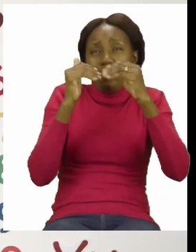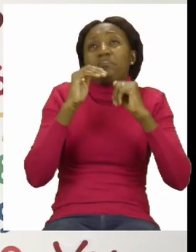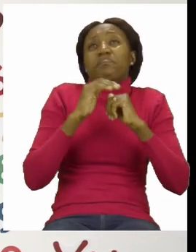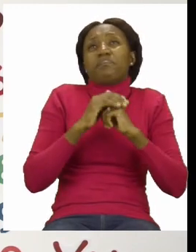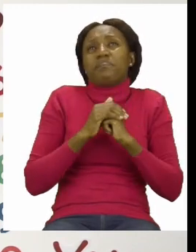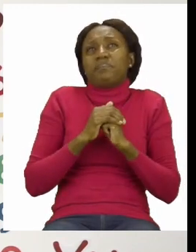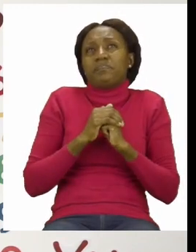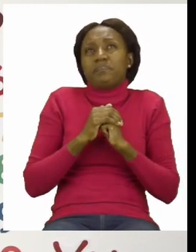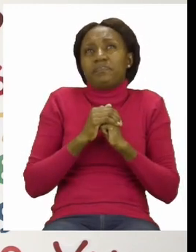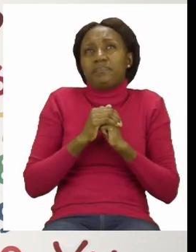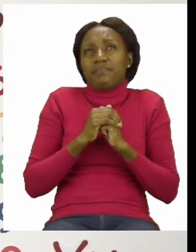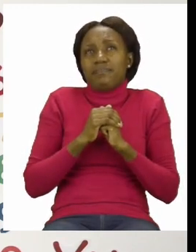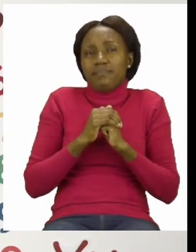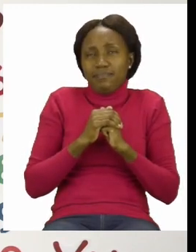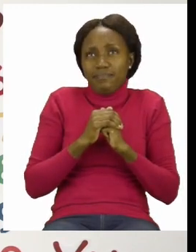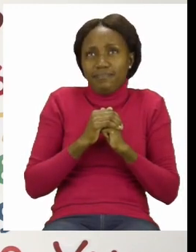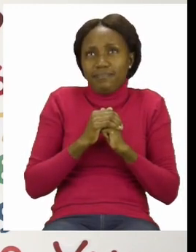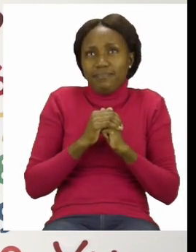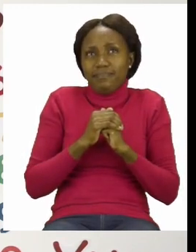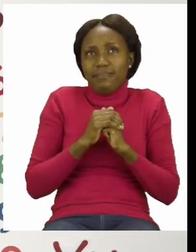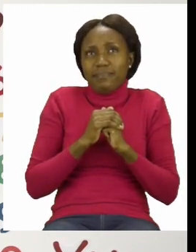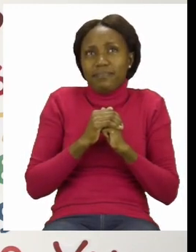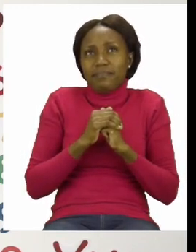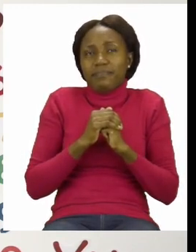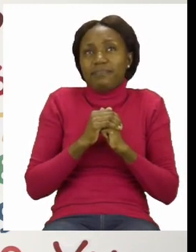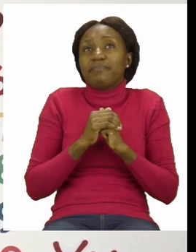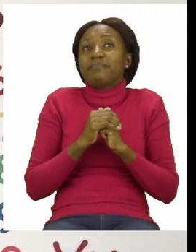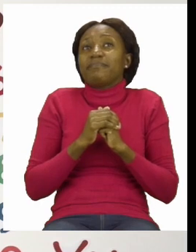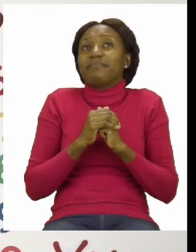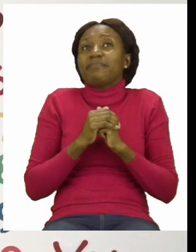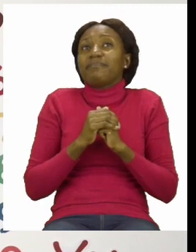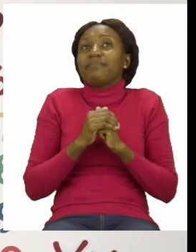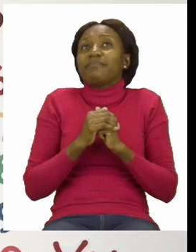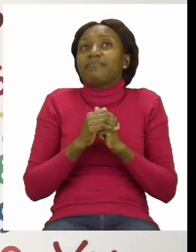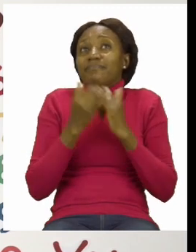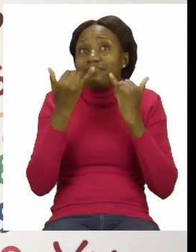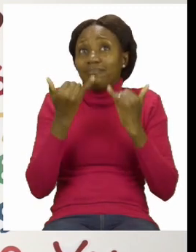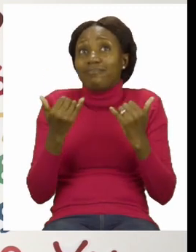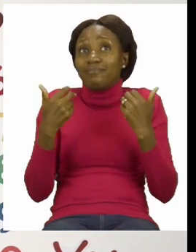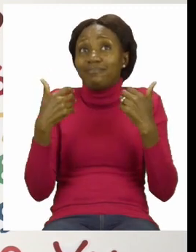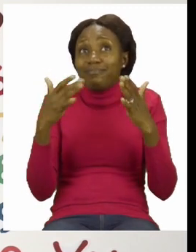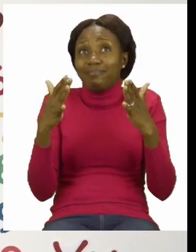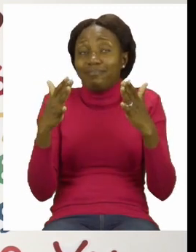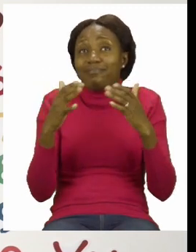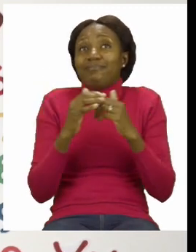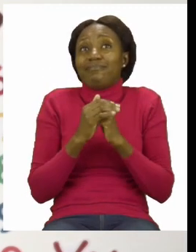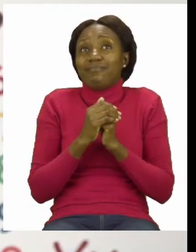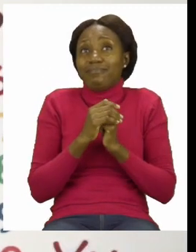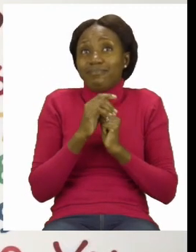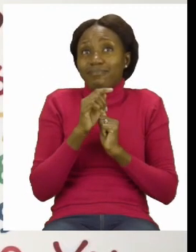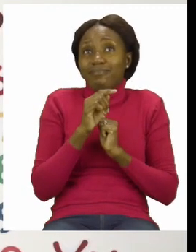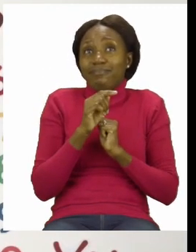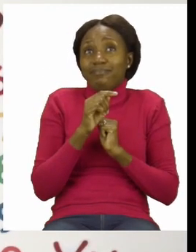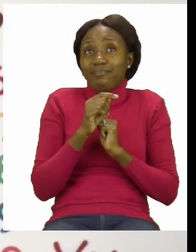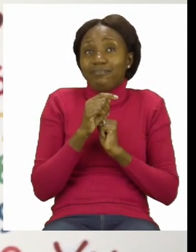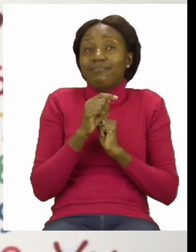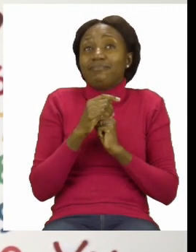line and the bottom line. So we're going to start by making a line